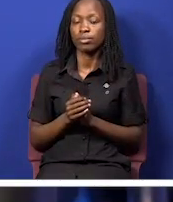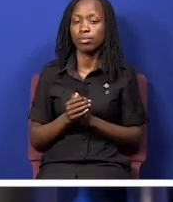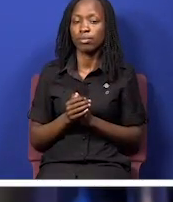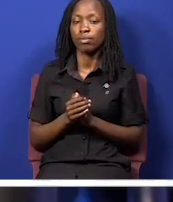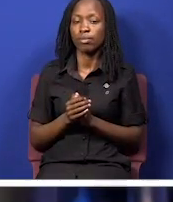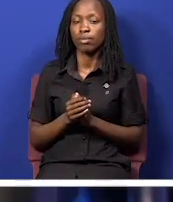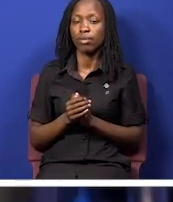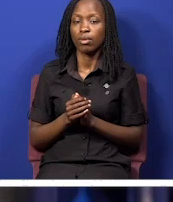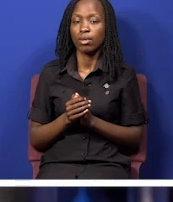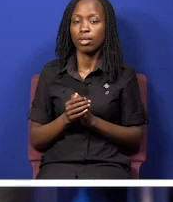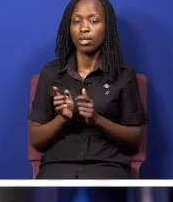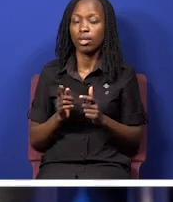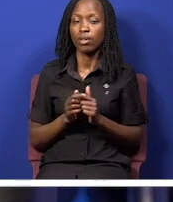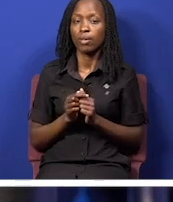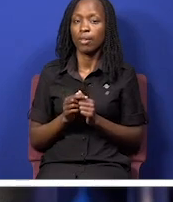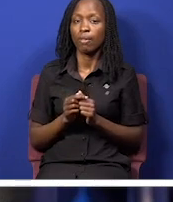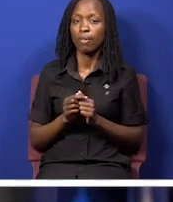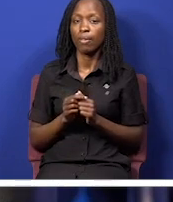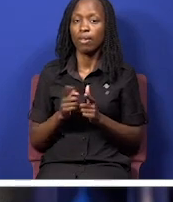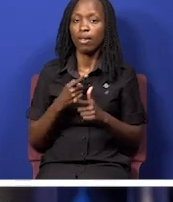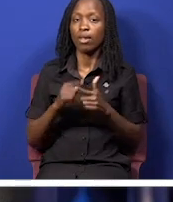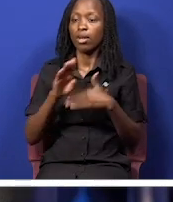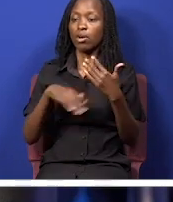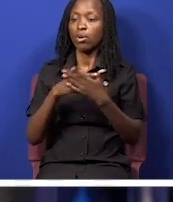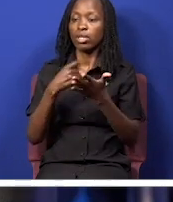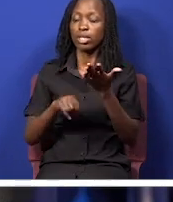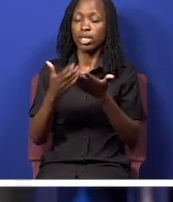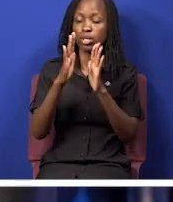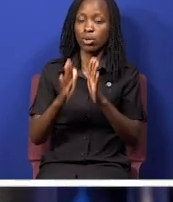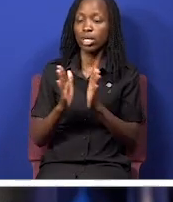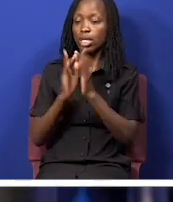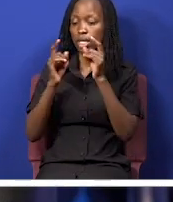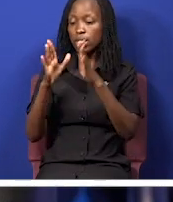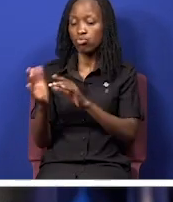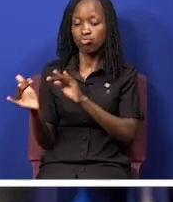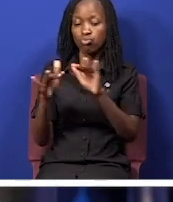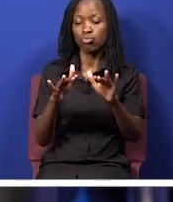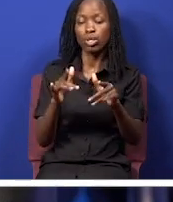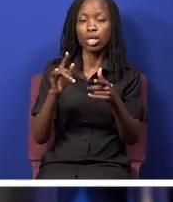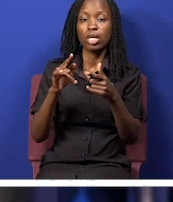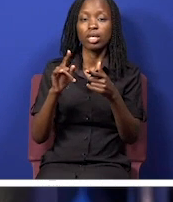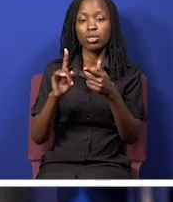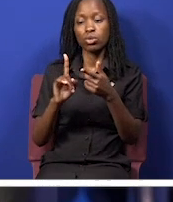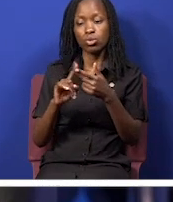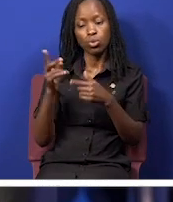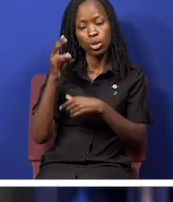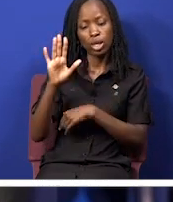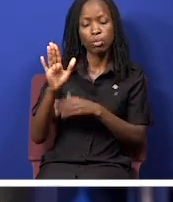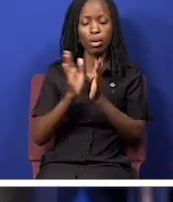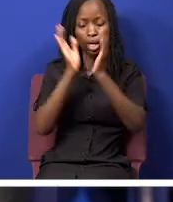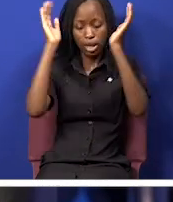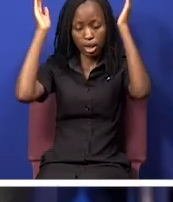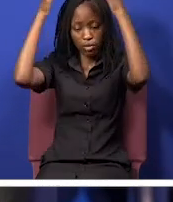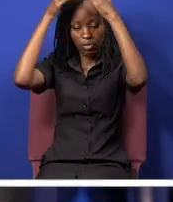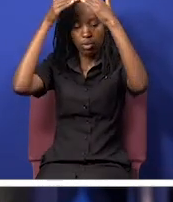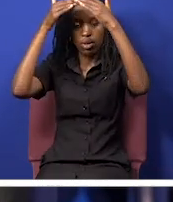7. It says, then all the tax collectors and the sinners drew near to him to hear him. And the